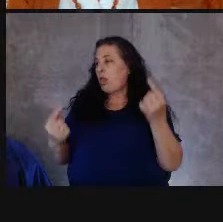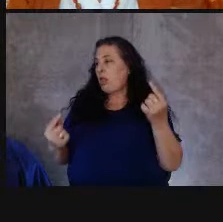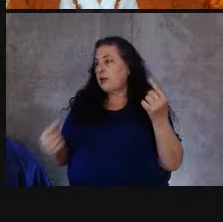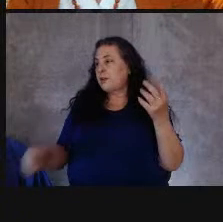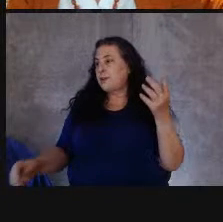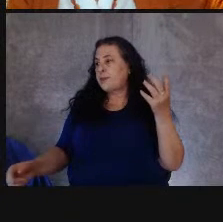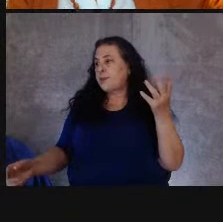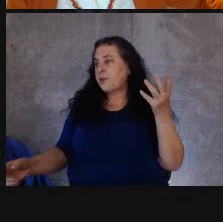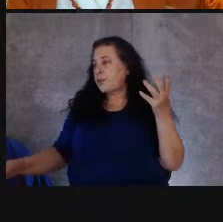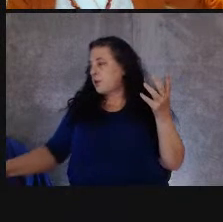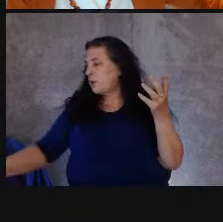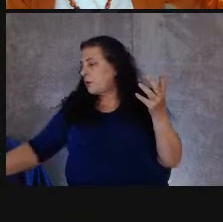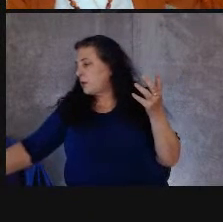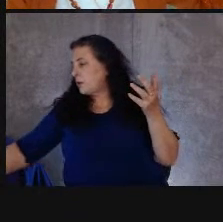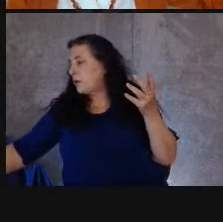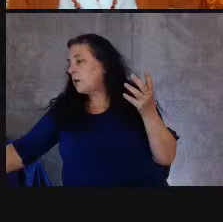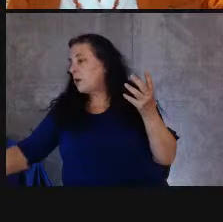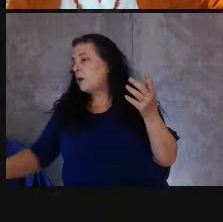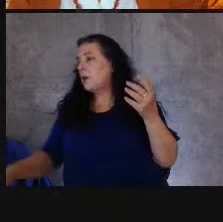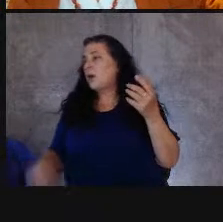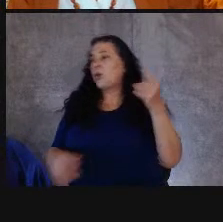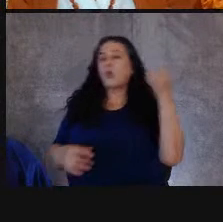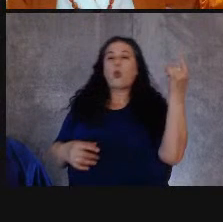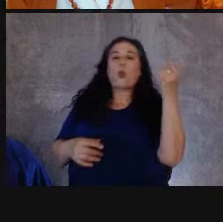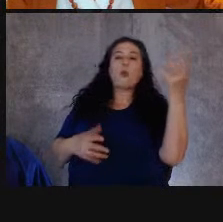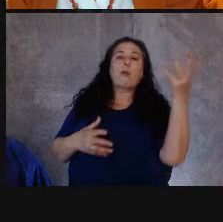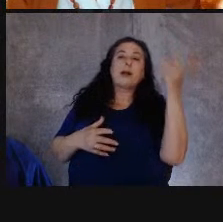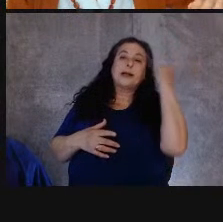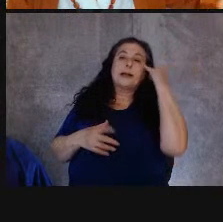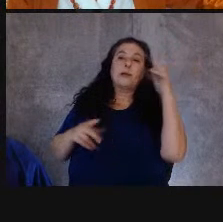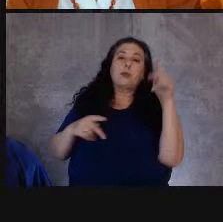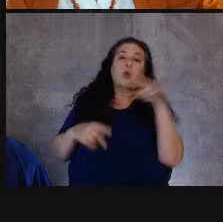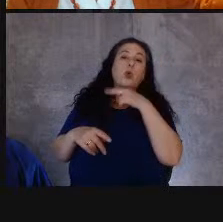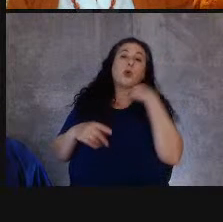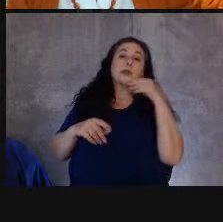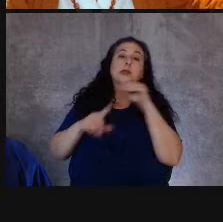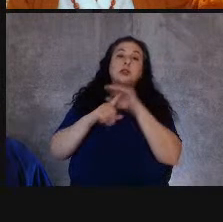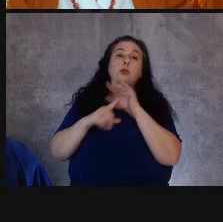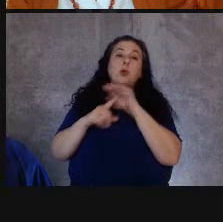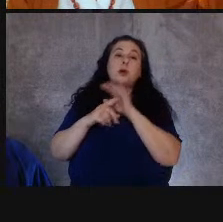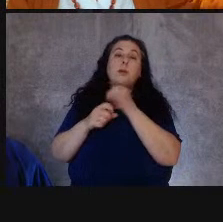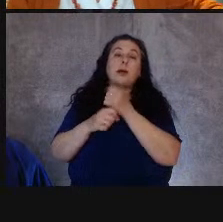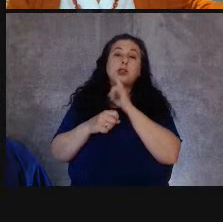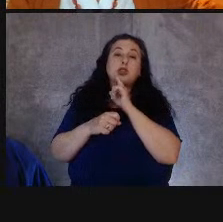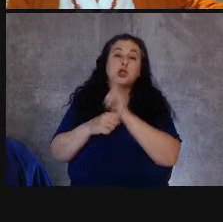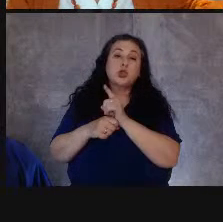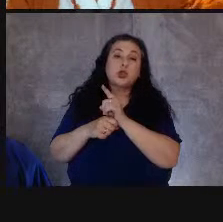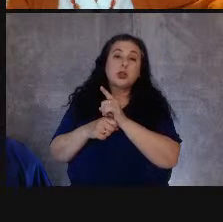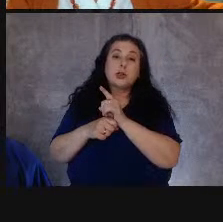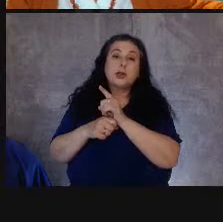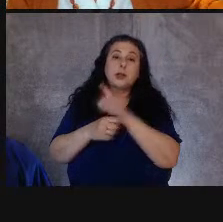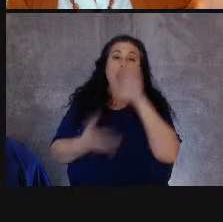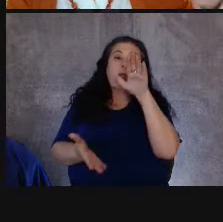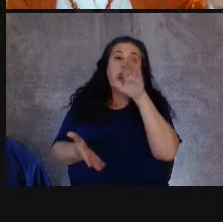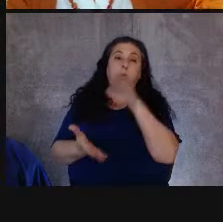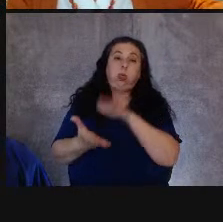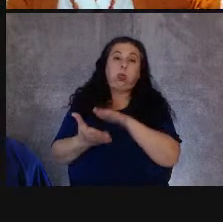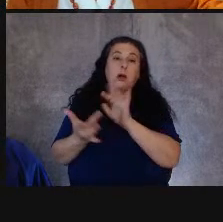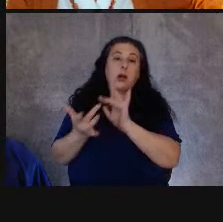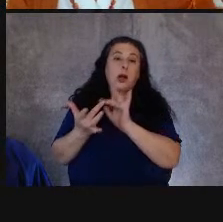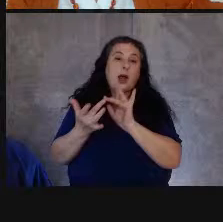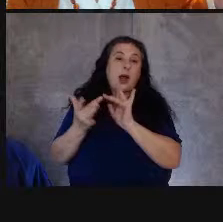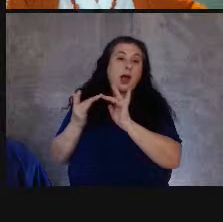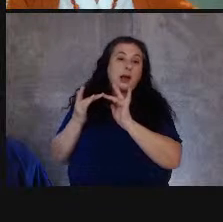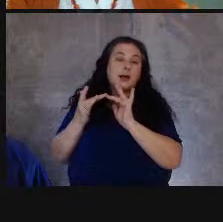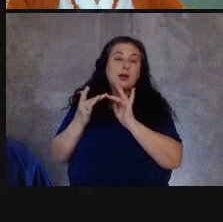of quarantine people off if they were at risk of exposure to try to make sure that they're lessening contact,